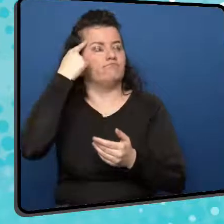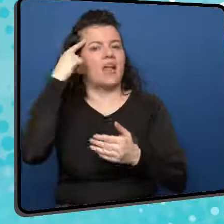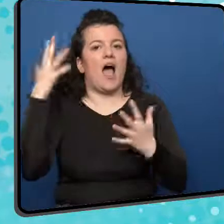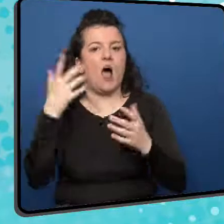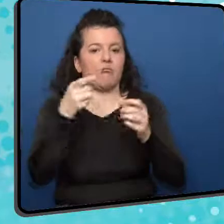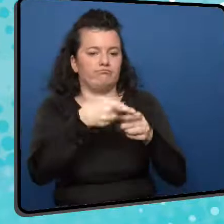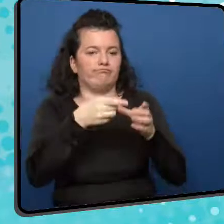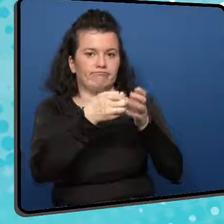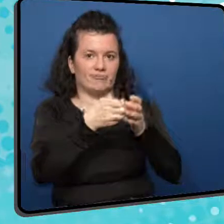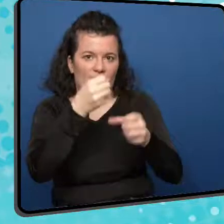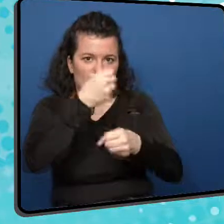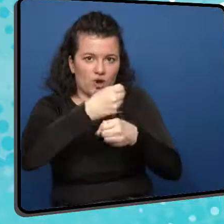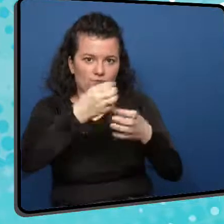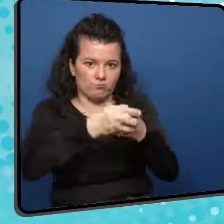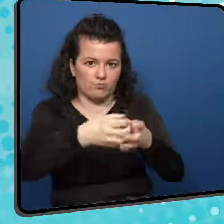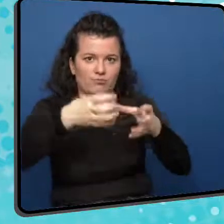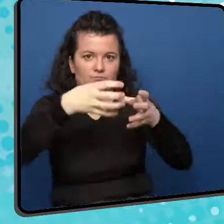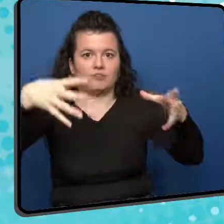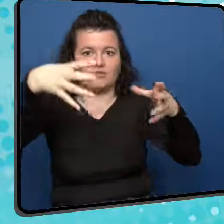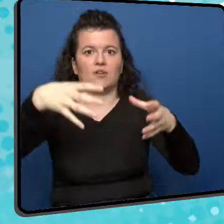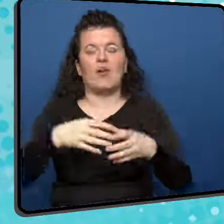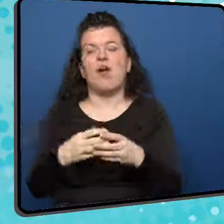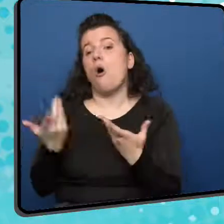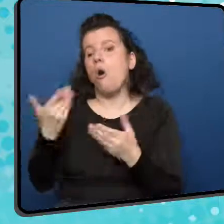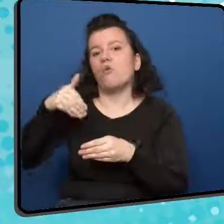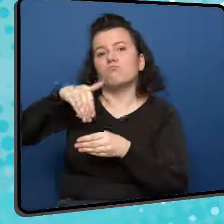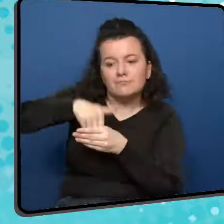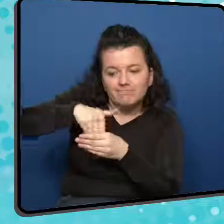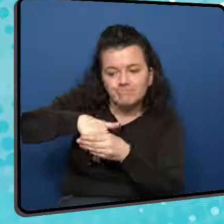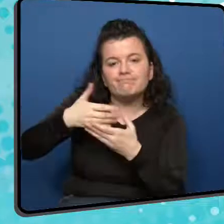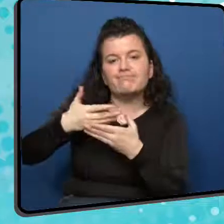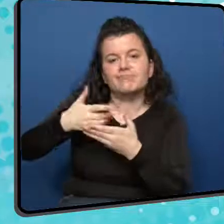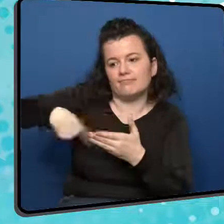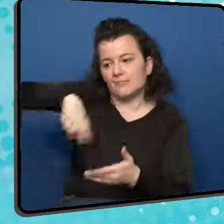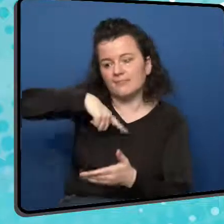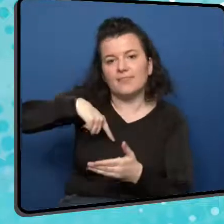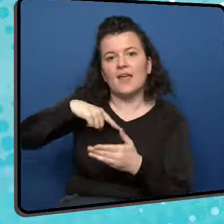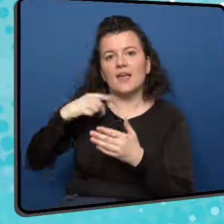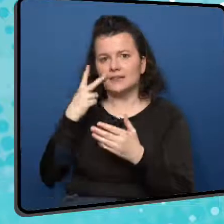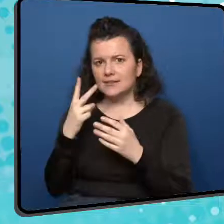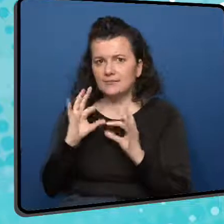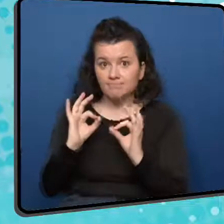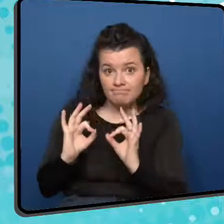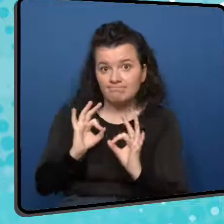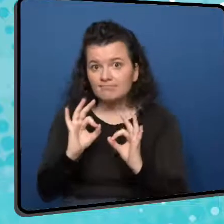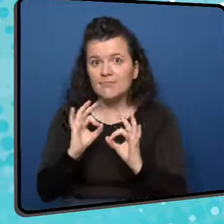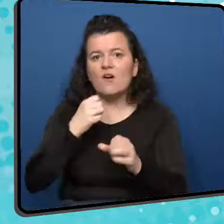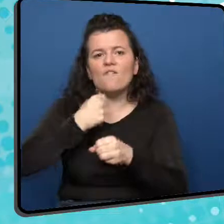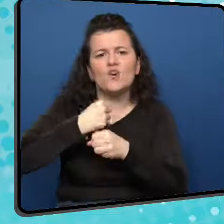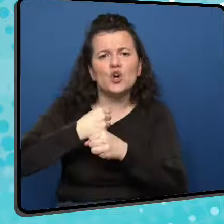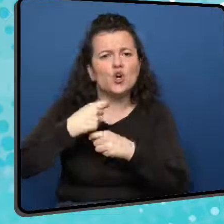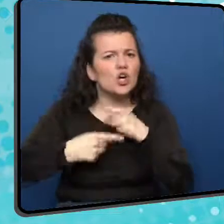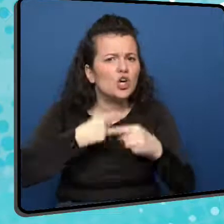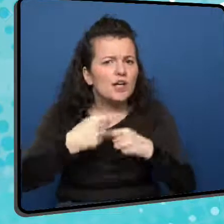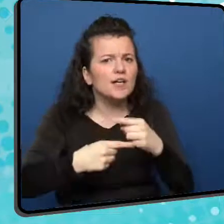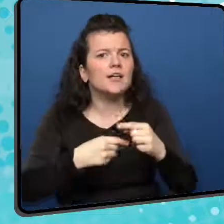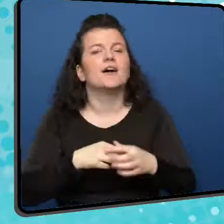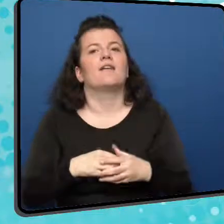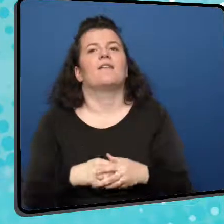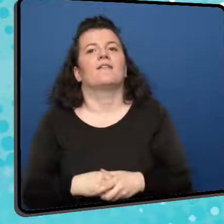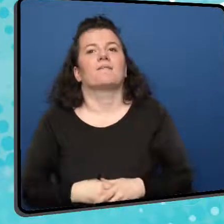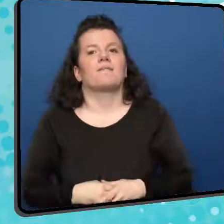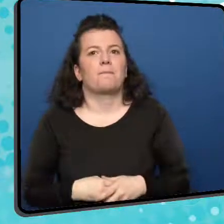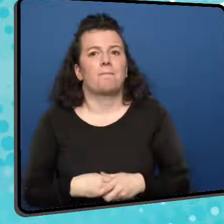doing, internal hacks and trying to keep up to date with a lot of, pretty much what's happening